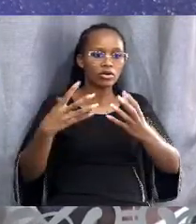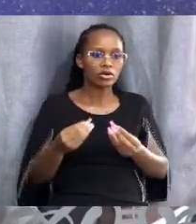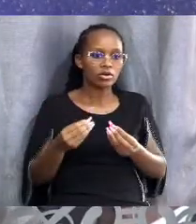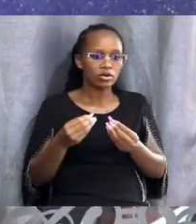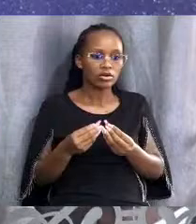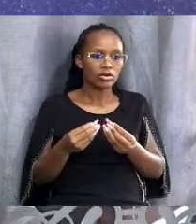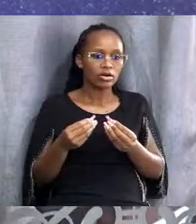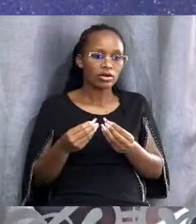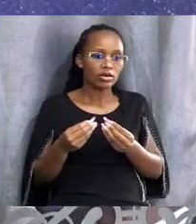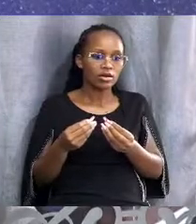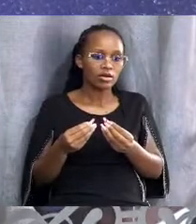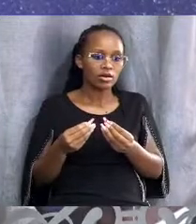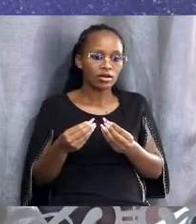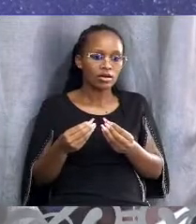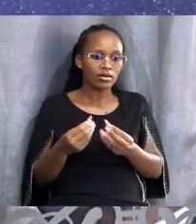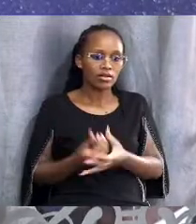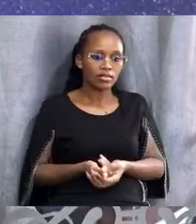away?